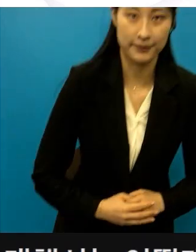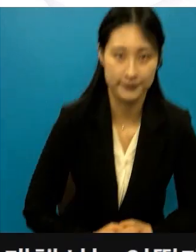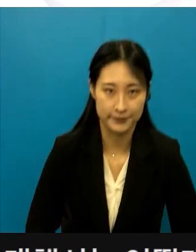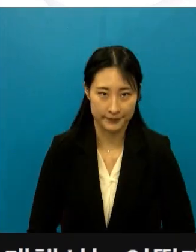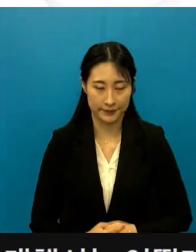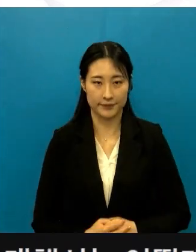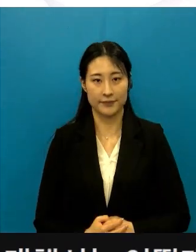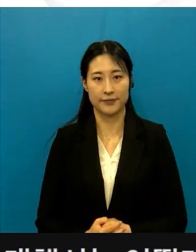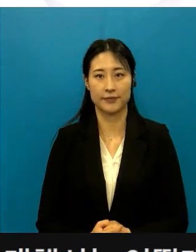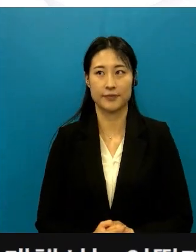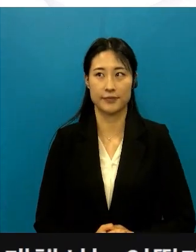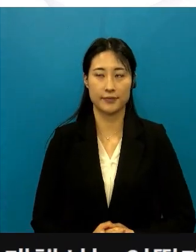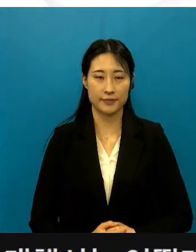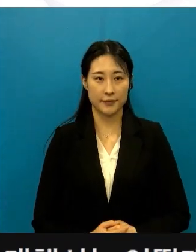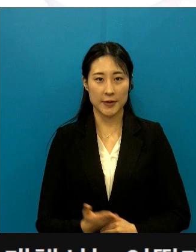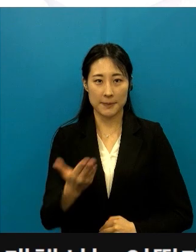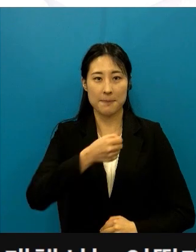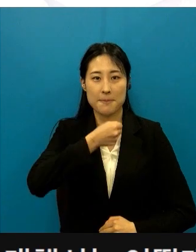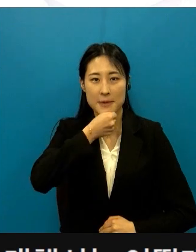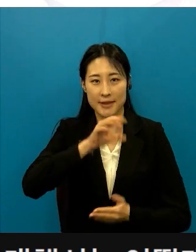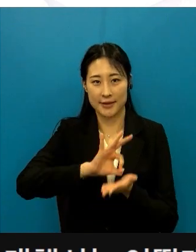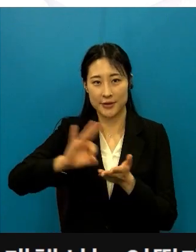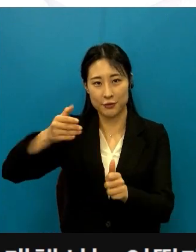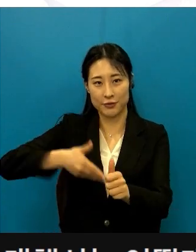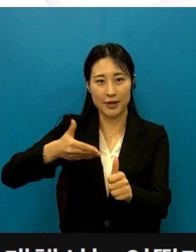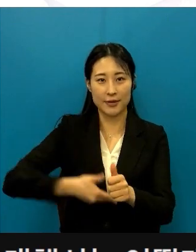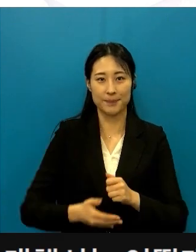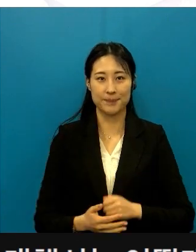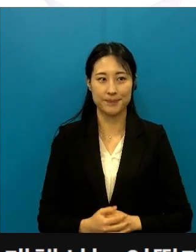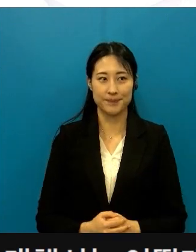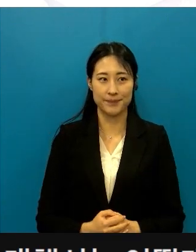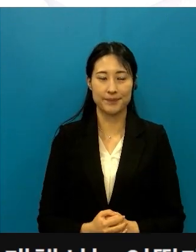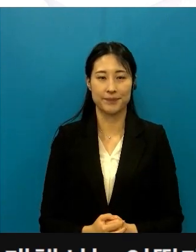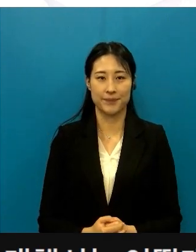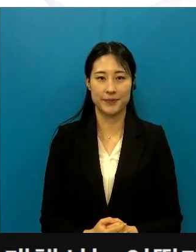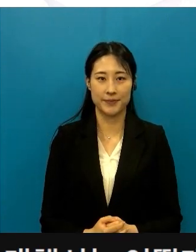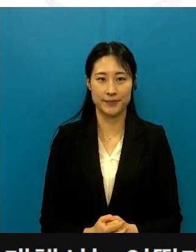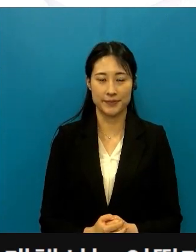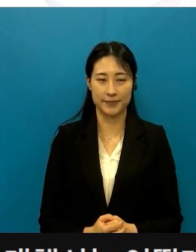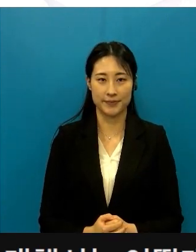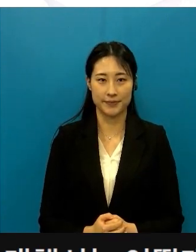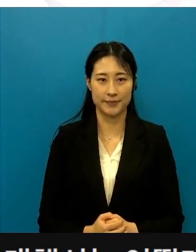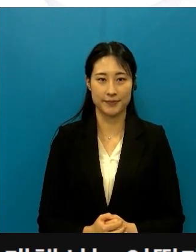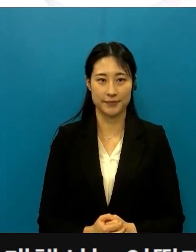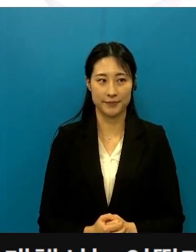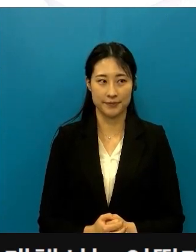Would you use the microphone? Crucial. Yes, in